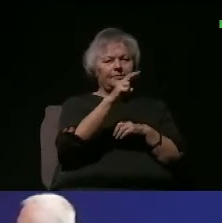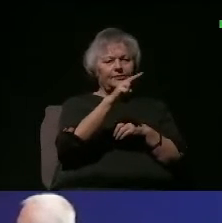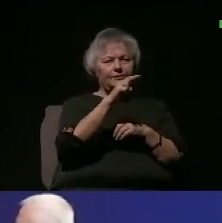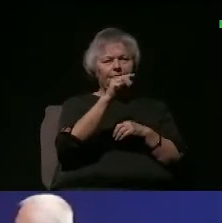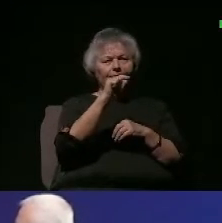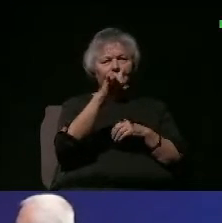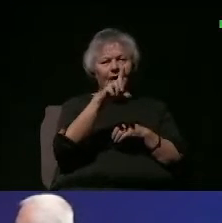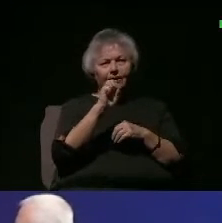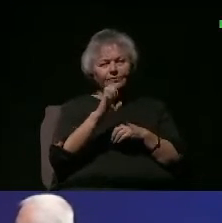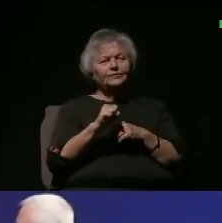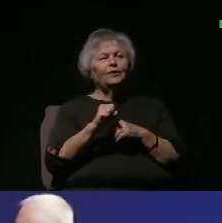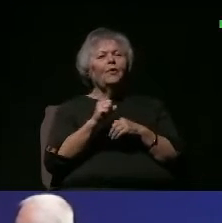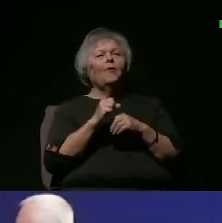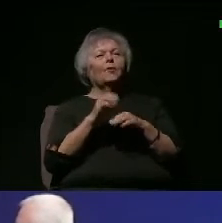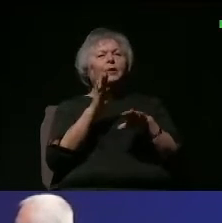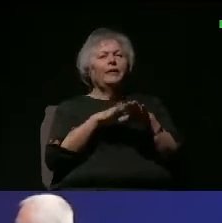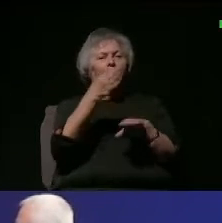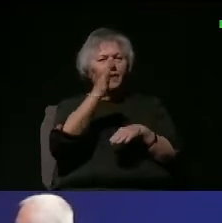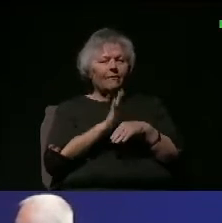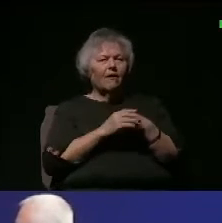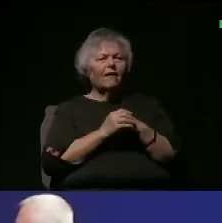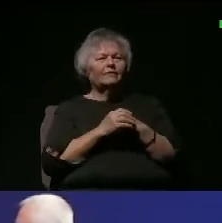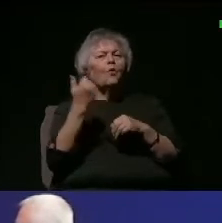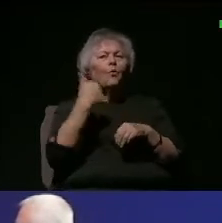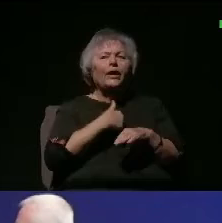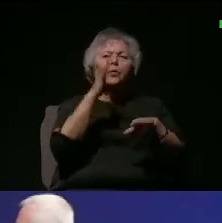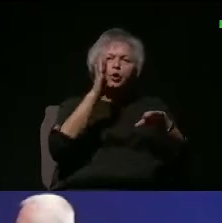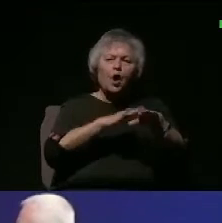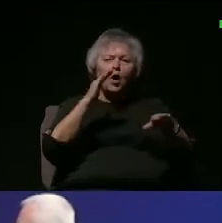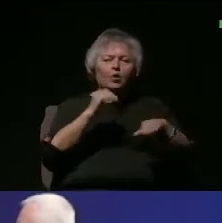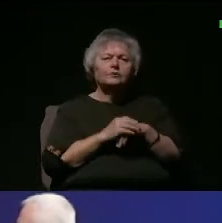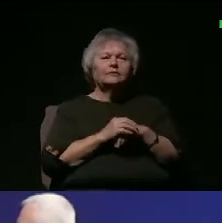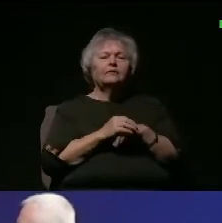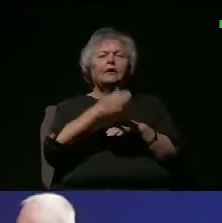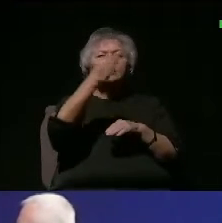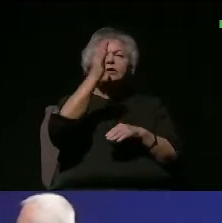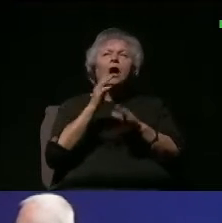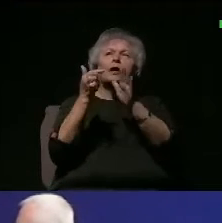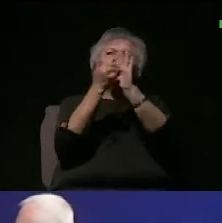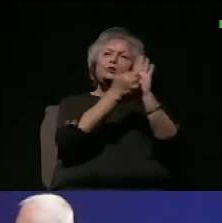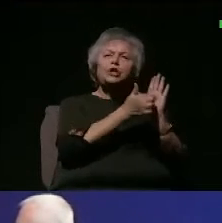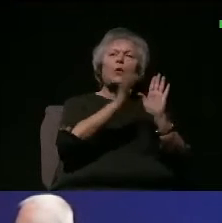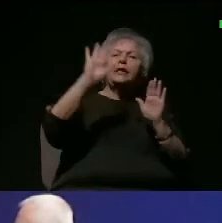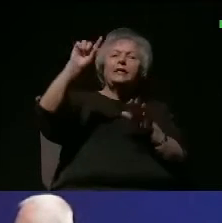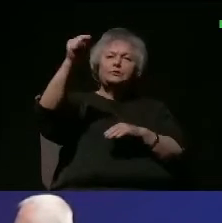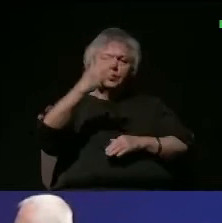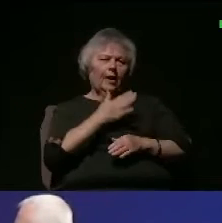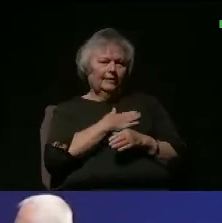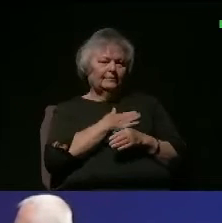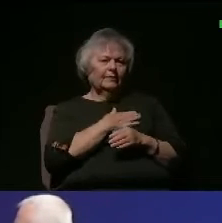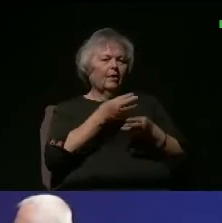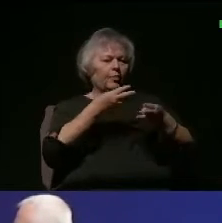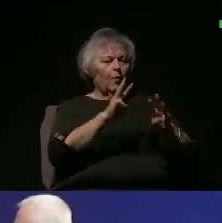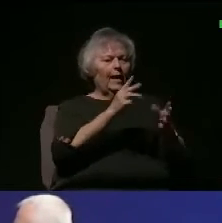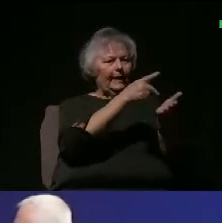the call, and that's a demonstration of God's grace. God was demonstrating His grace in the way that He paid the workers.